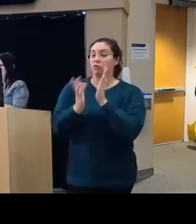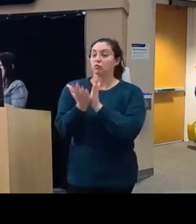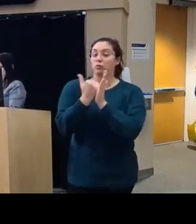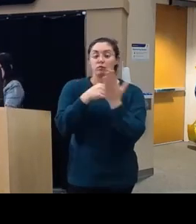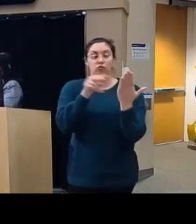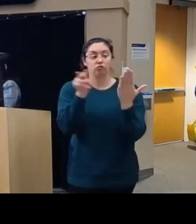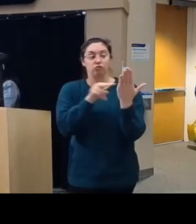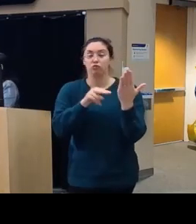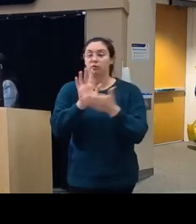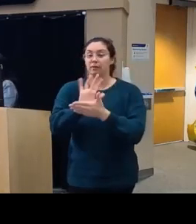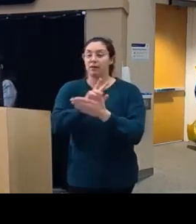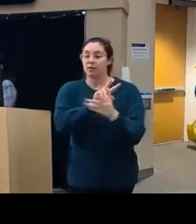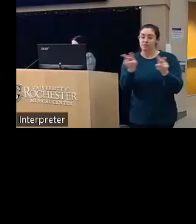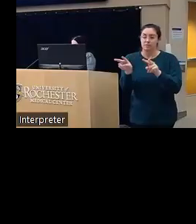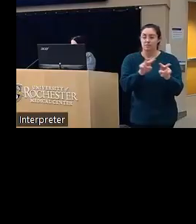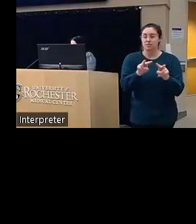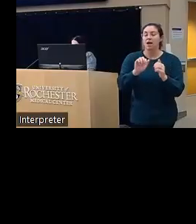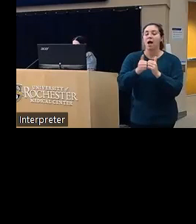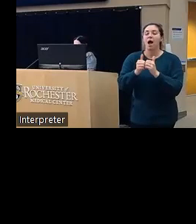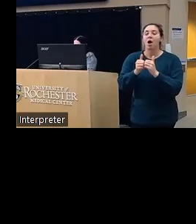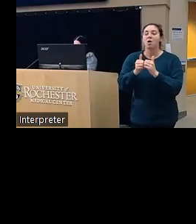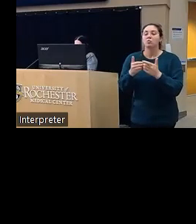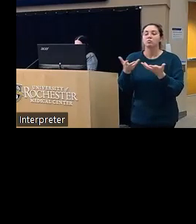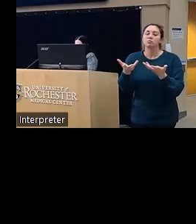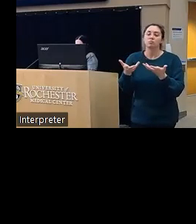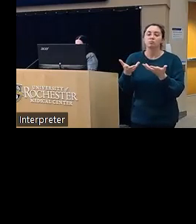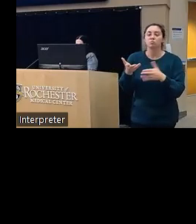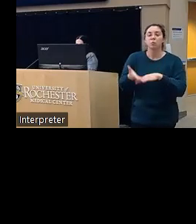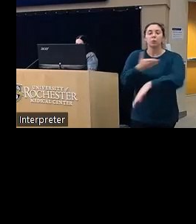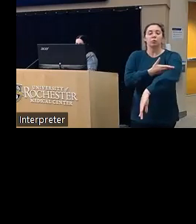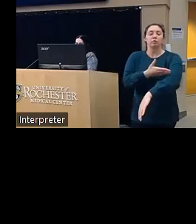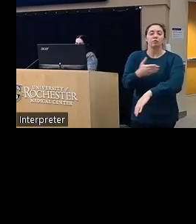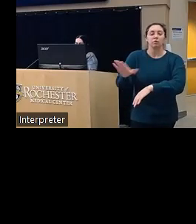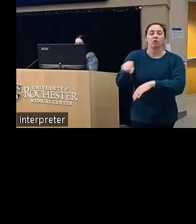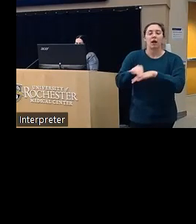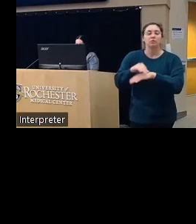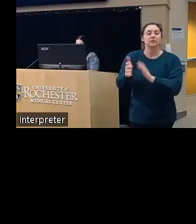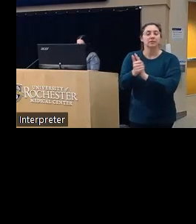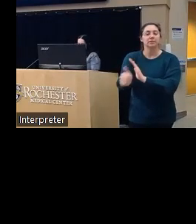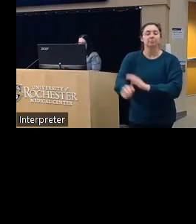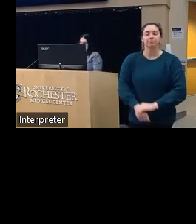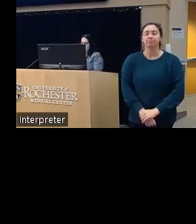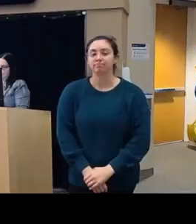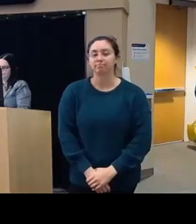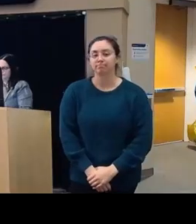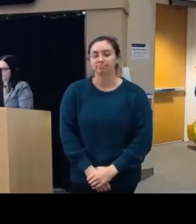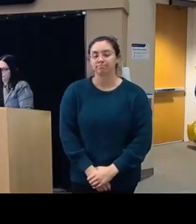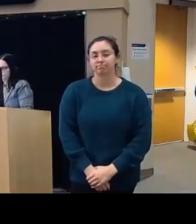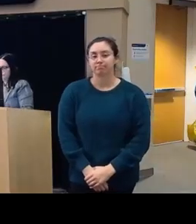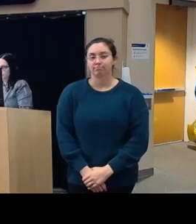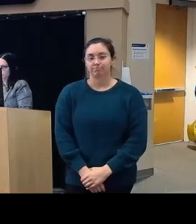them and worked with them on their weight management counseling skills. So sort